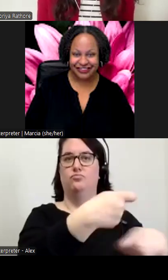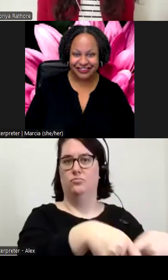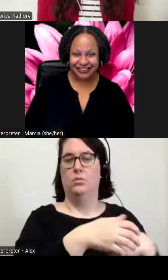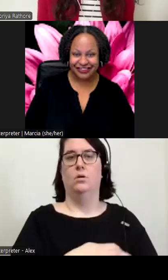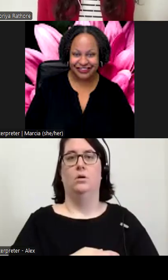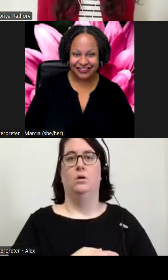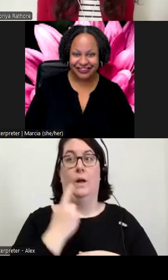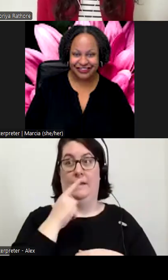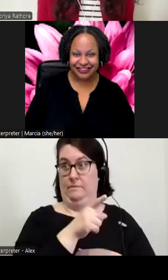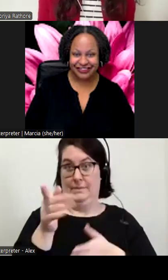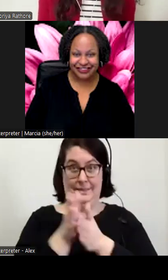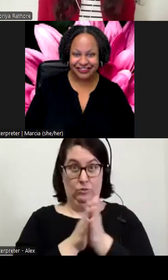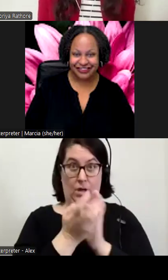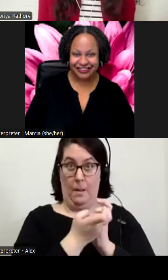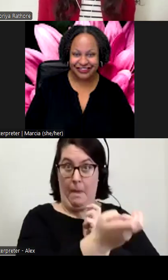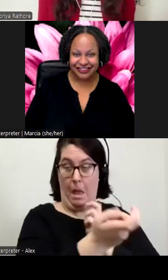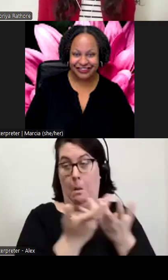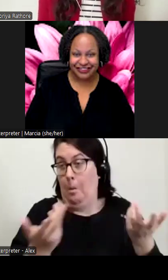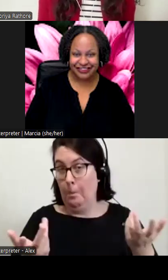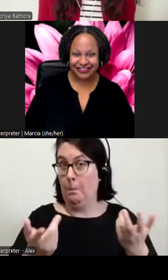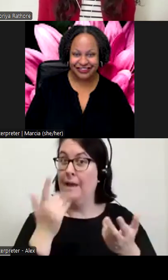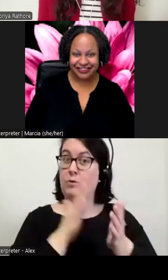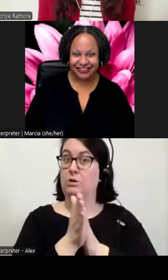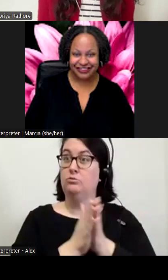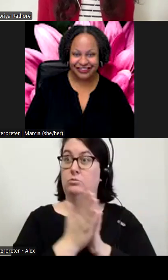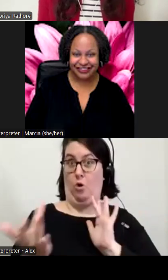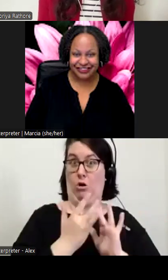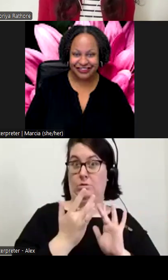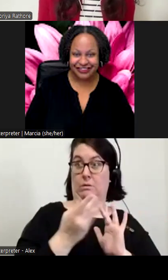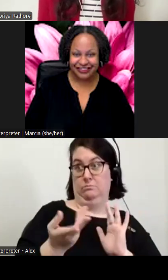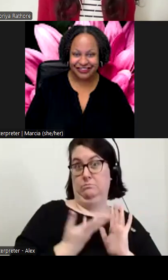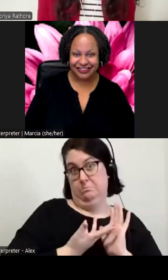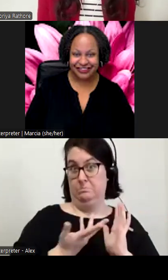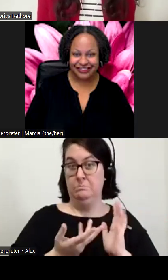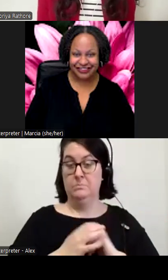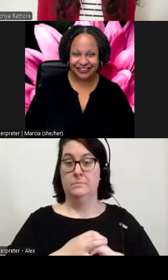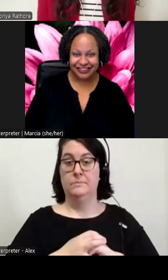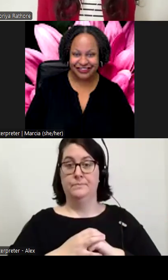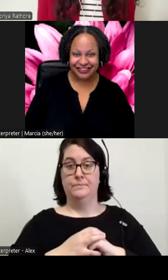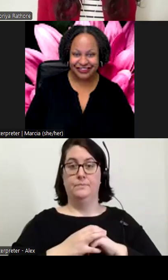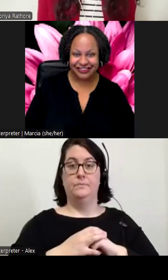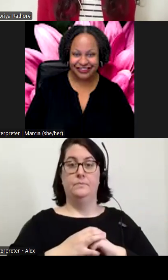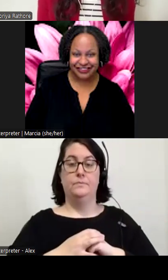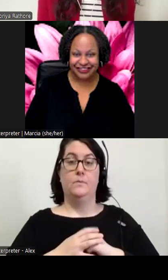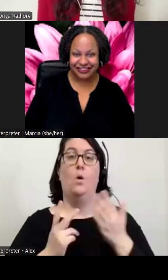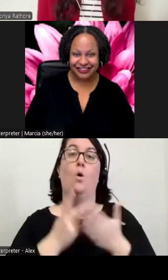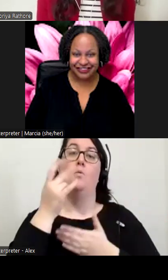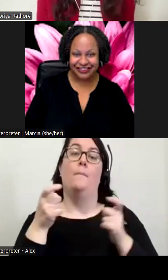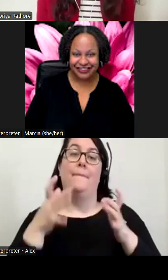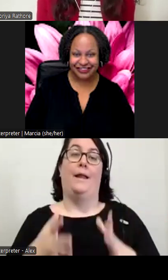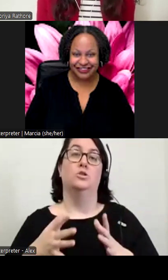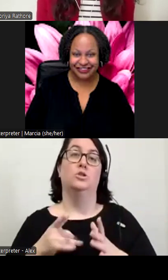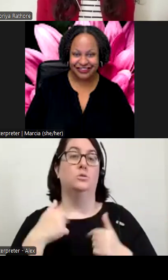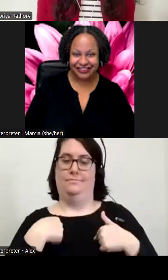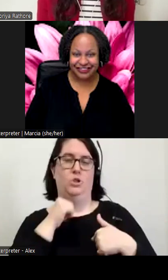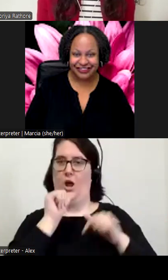serve on panels. So if you are interested in that, feel free to contact me. Program managers do not